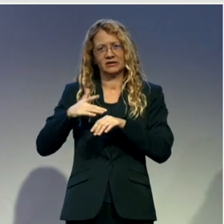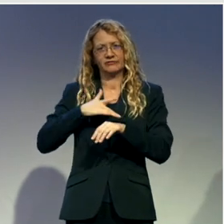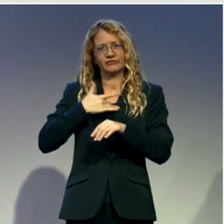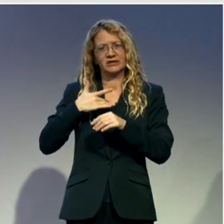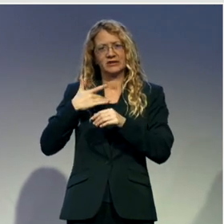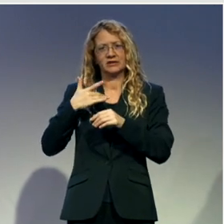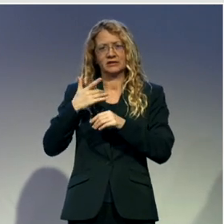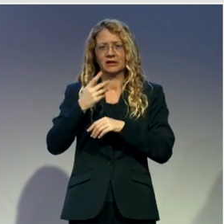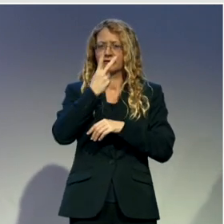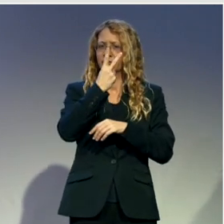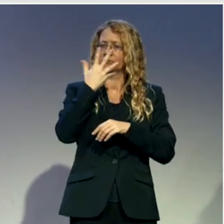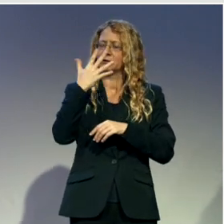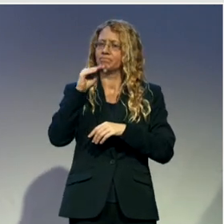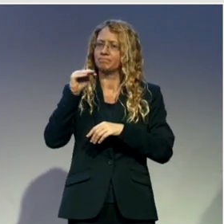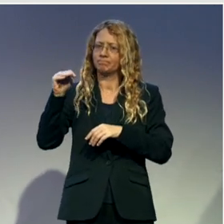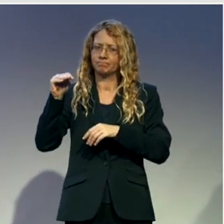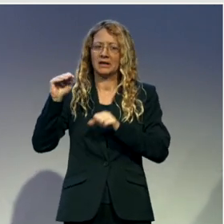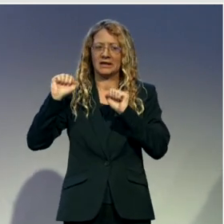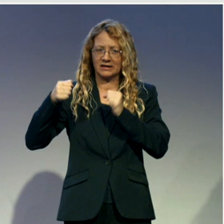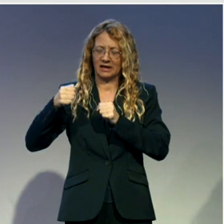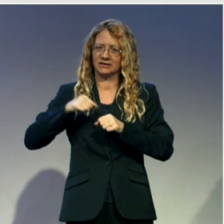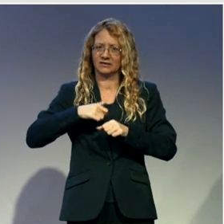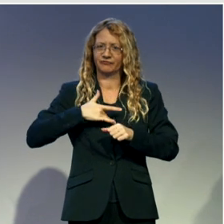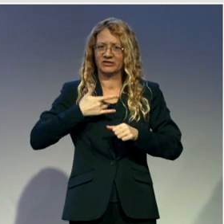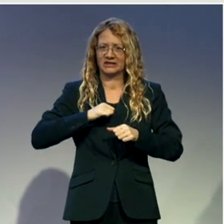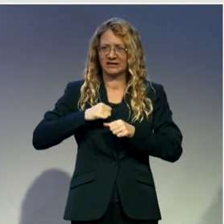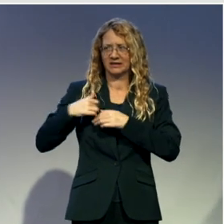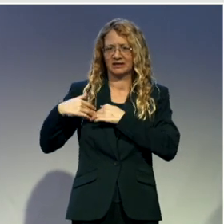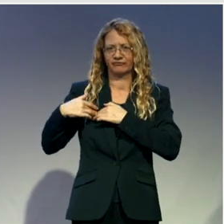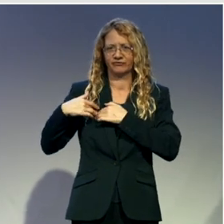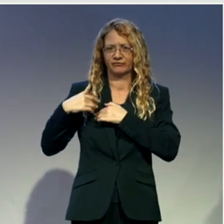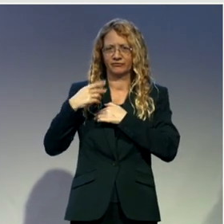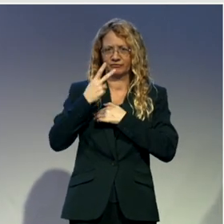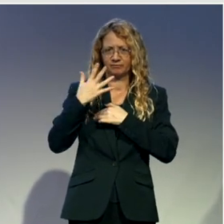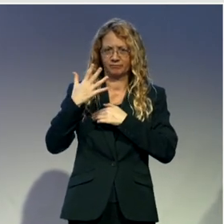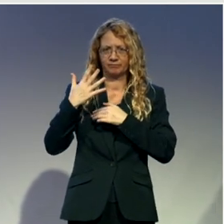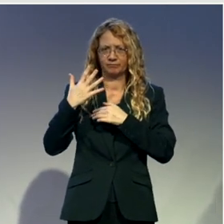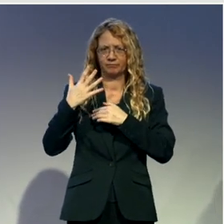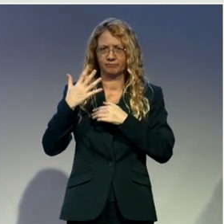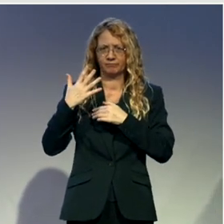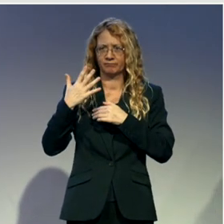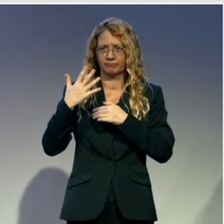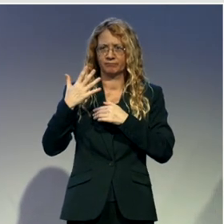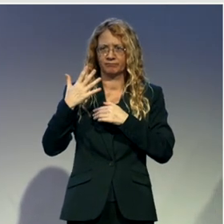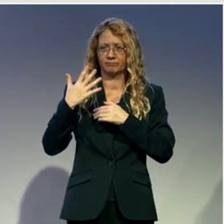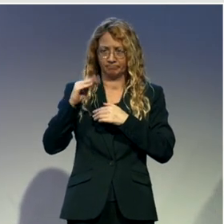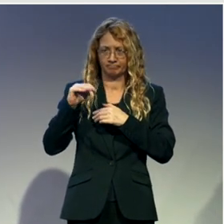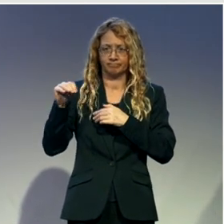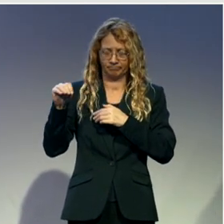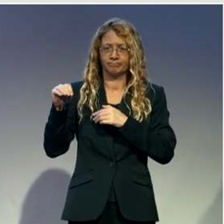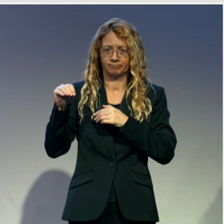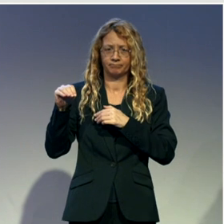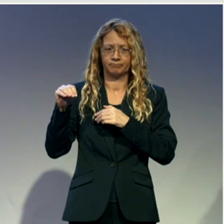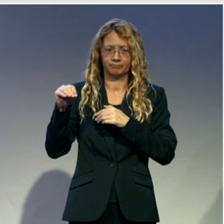this time. Dear speaker, time is over. Okay, that's the last slide. By this time, it's already